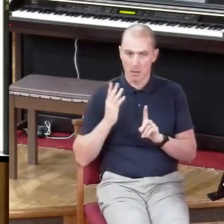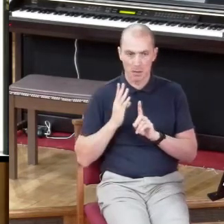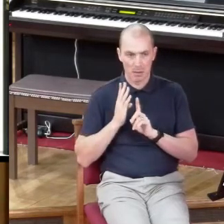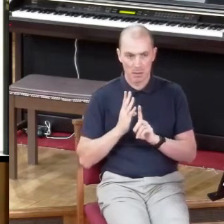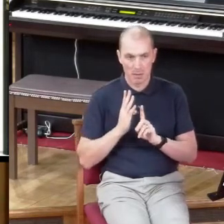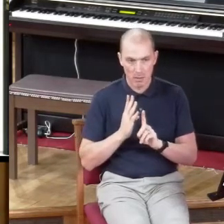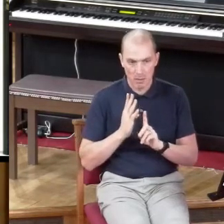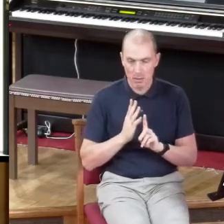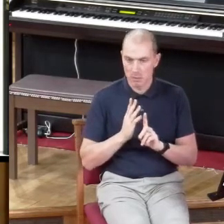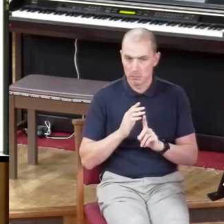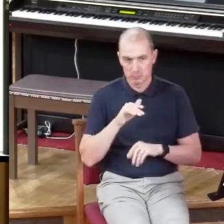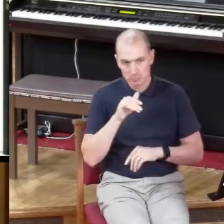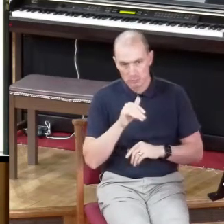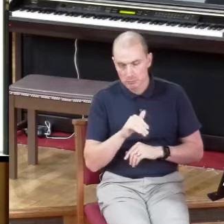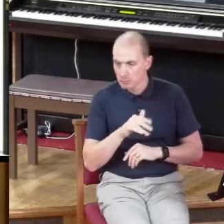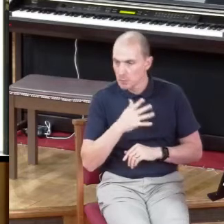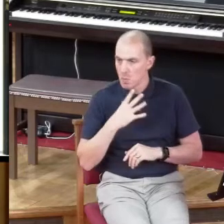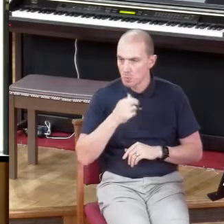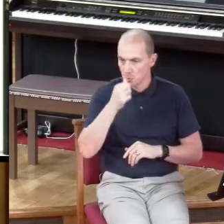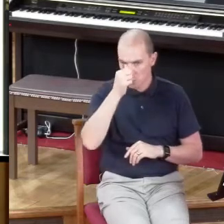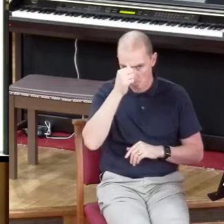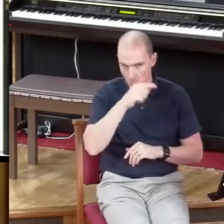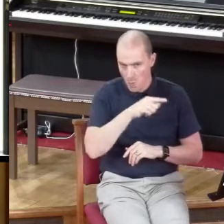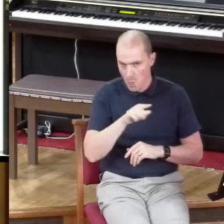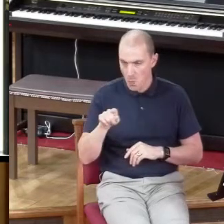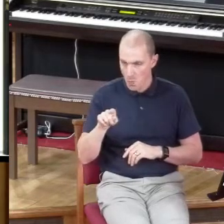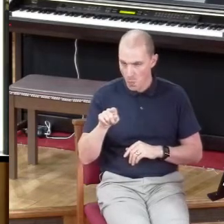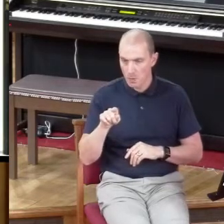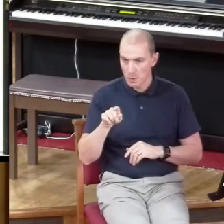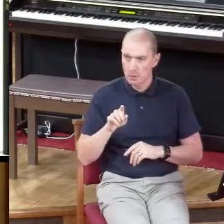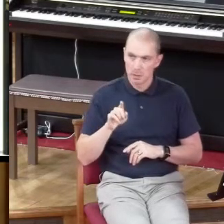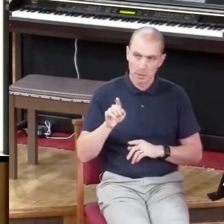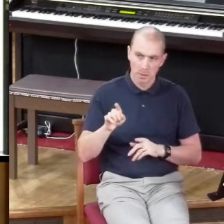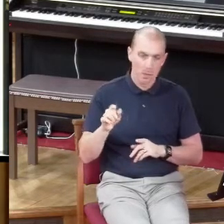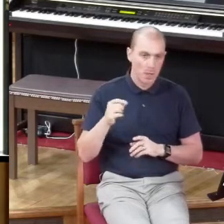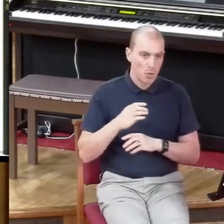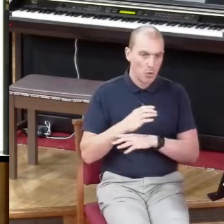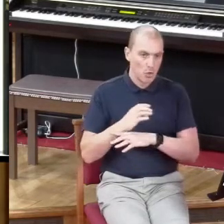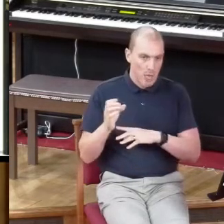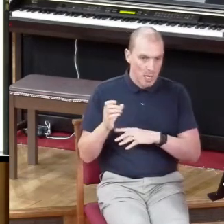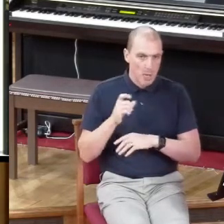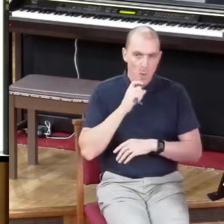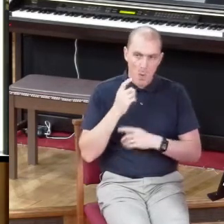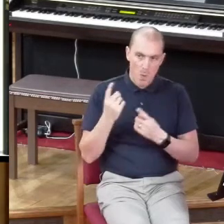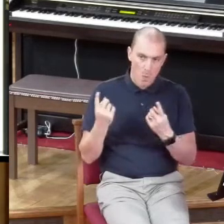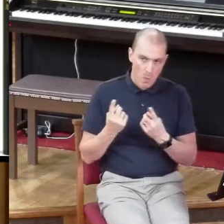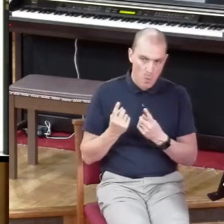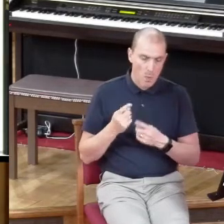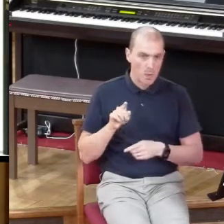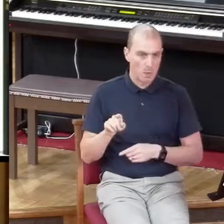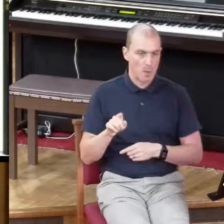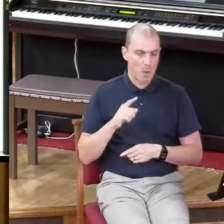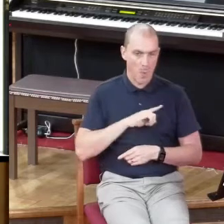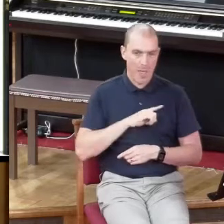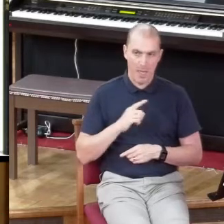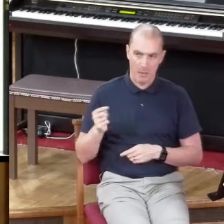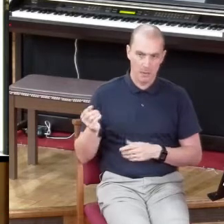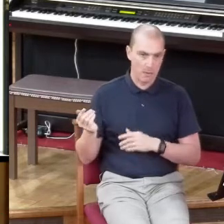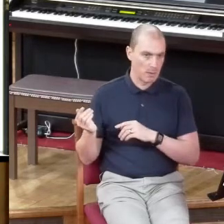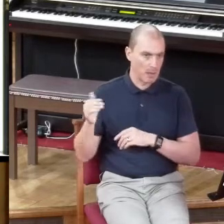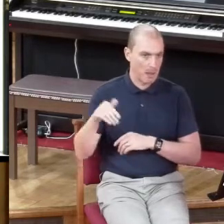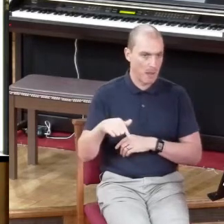to know and to understand and to learn about Christ, who he is, why he came, and what